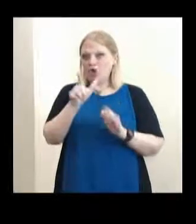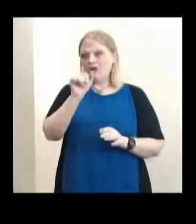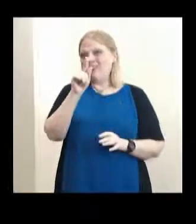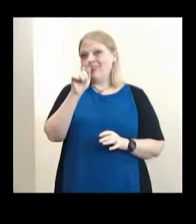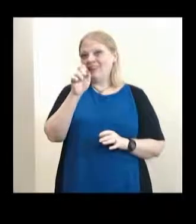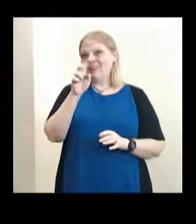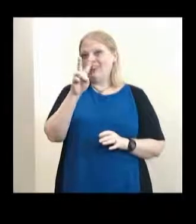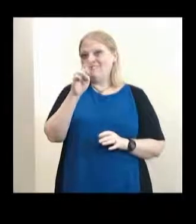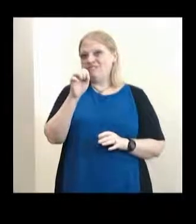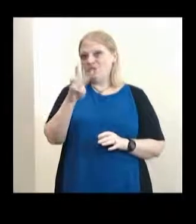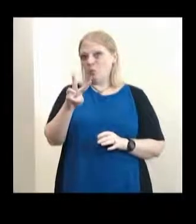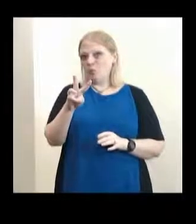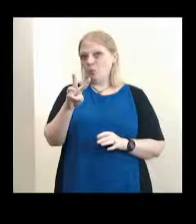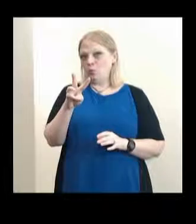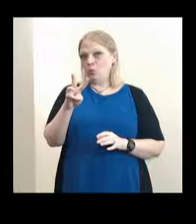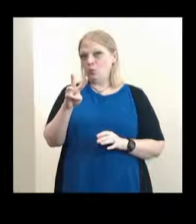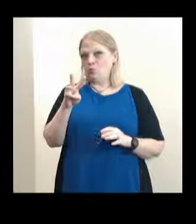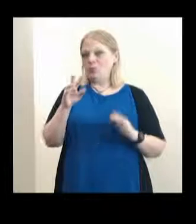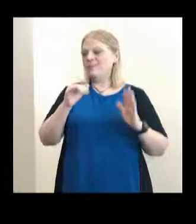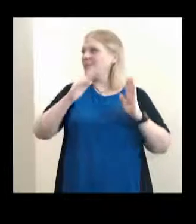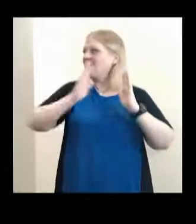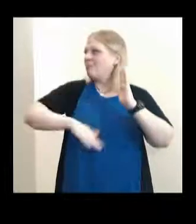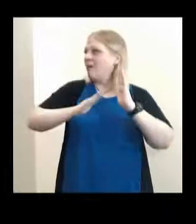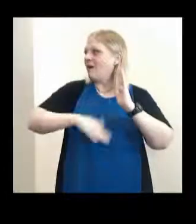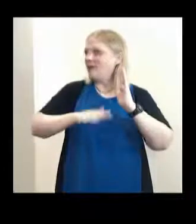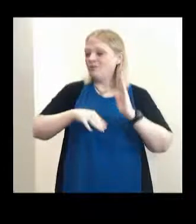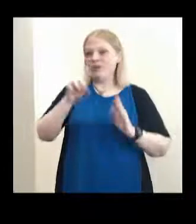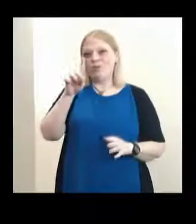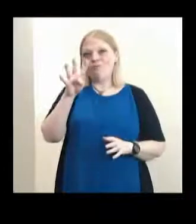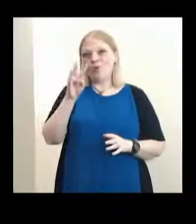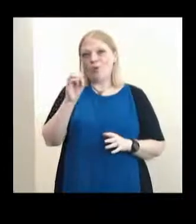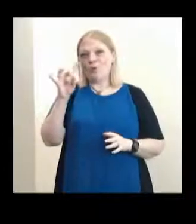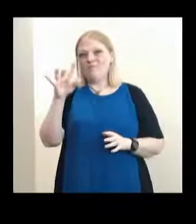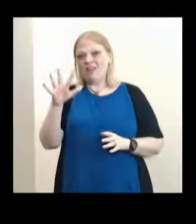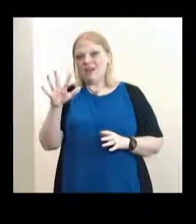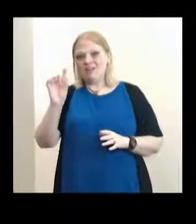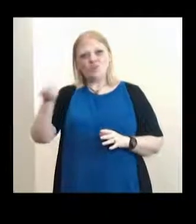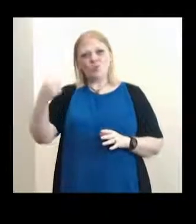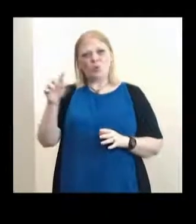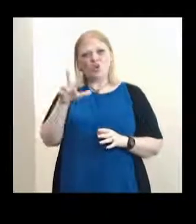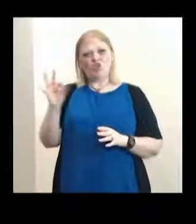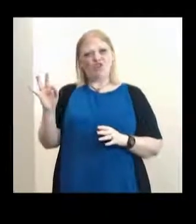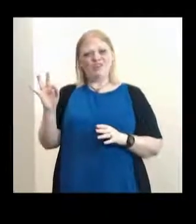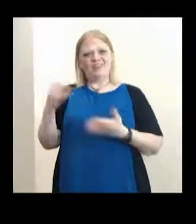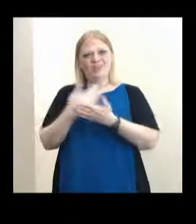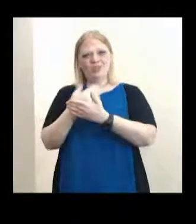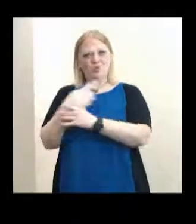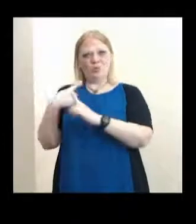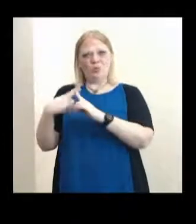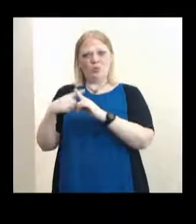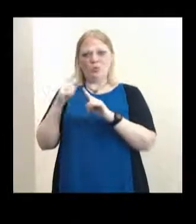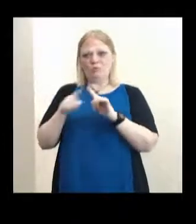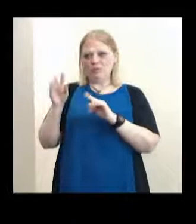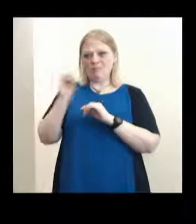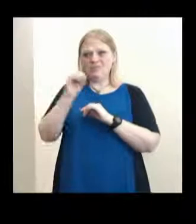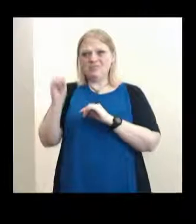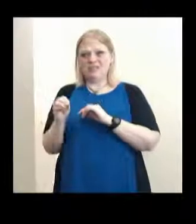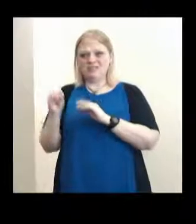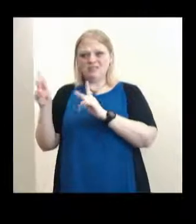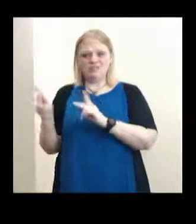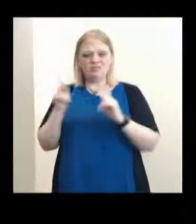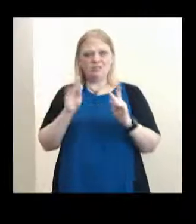If you note, it's near the bottom of the chart, 14085. It only had 39 new cases, but as a percentage of new cases